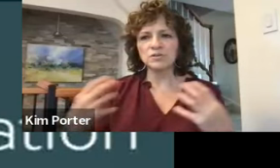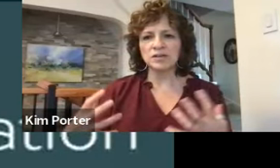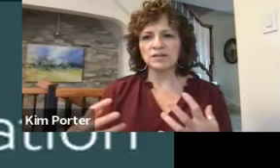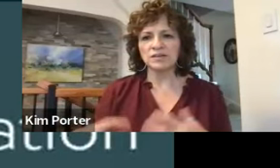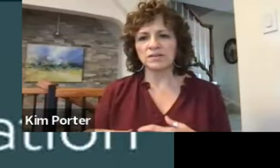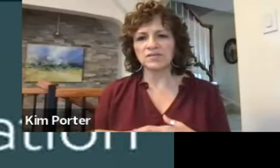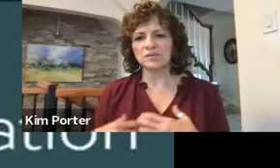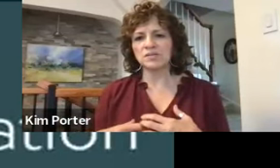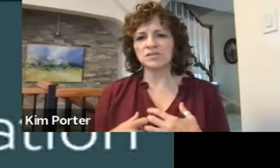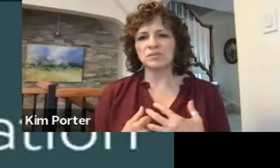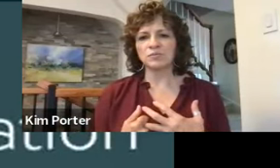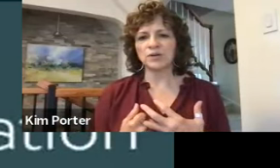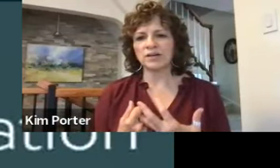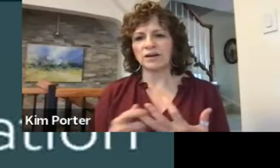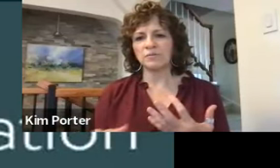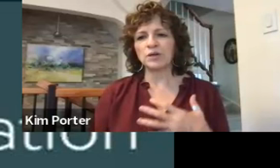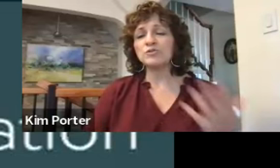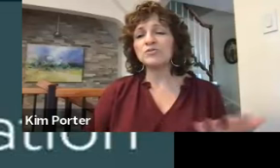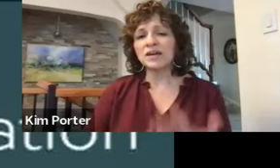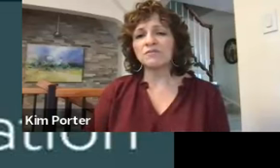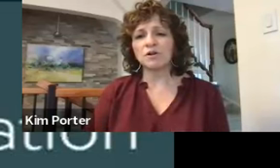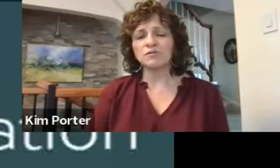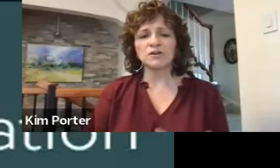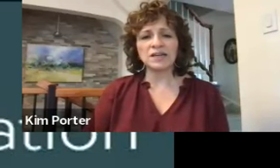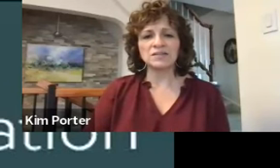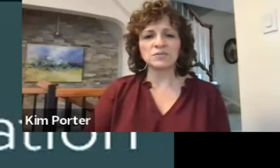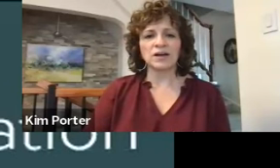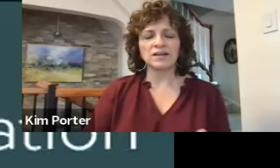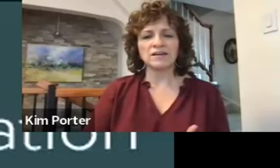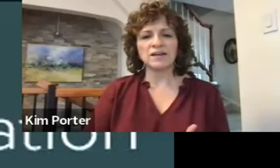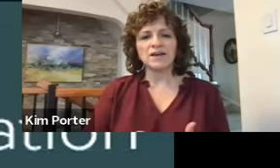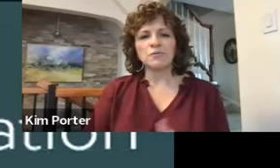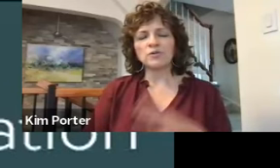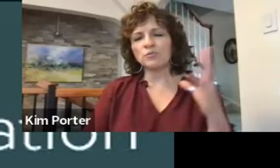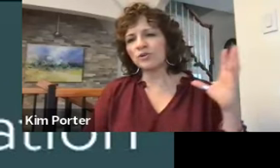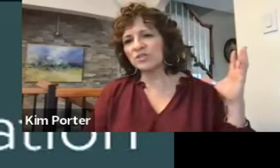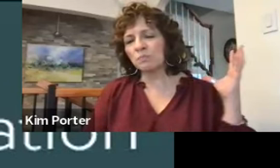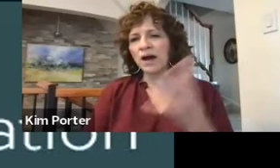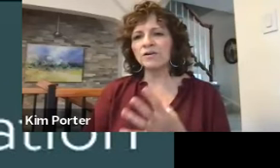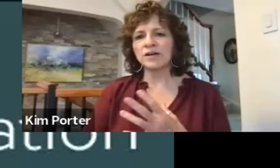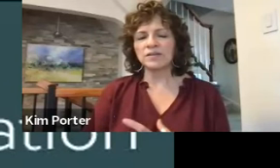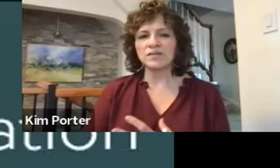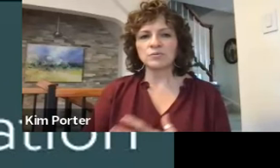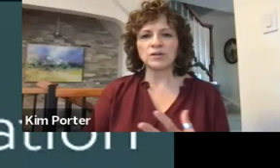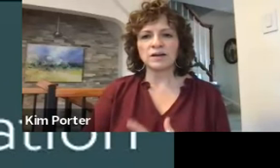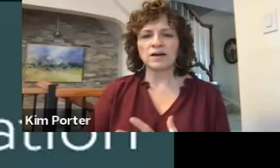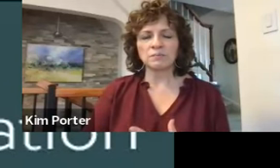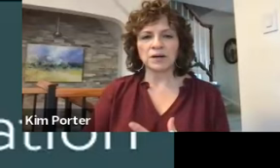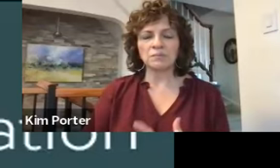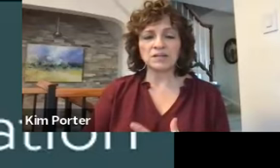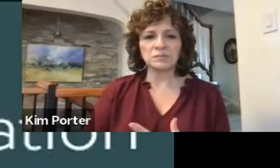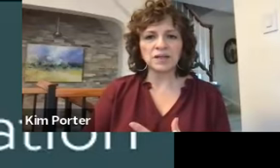and them using the substance, and we lose sight of all of our needs, right? And we're just mired in this